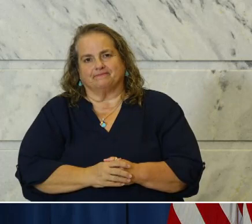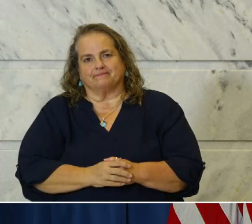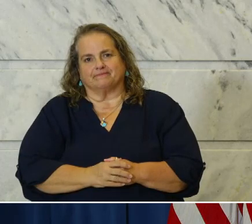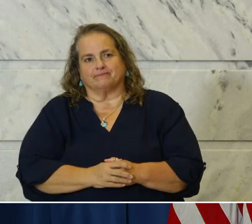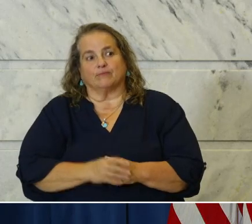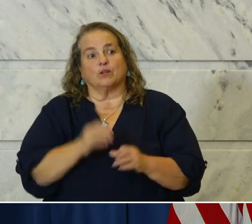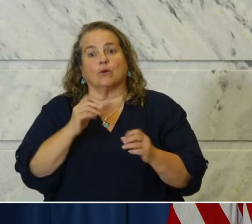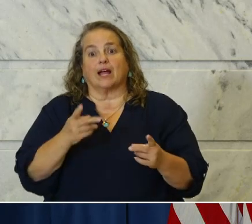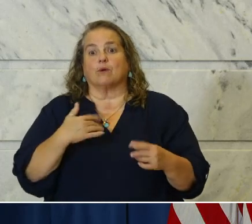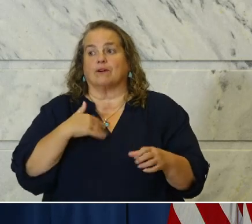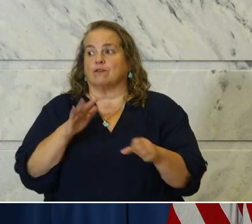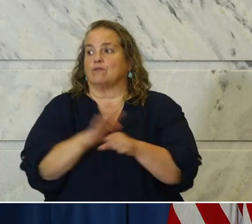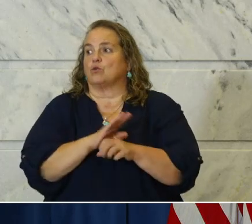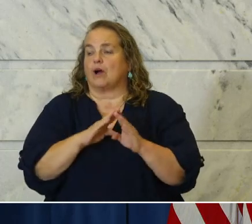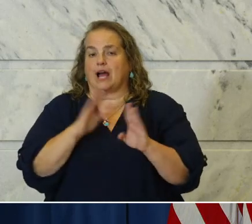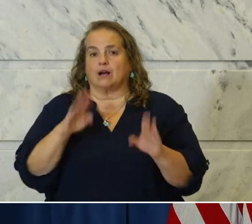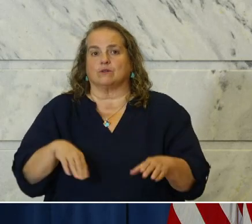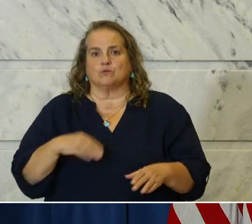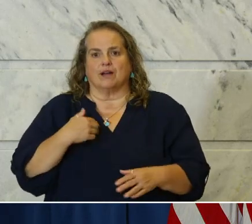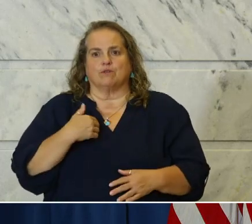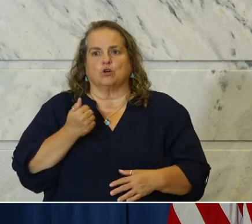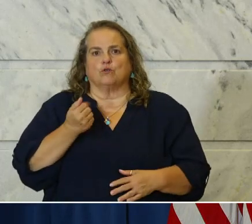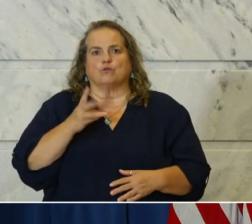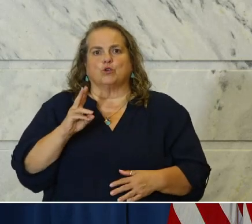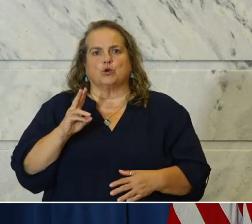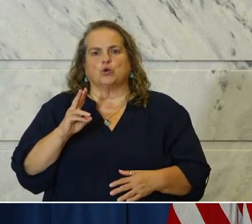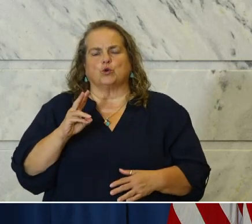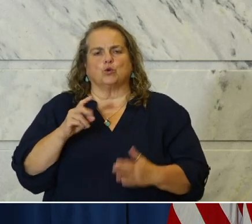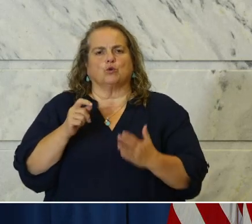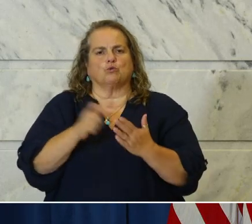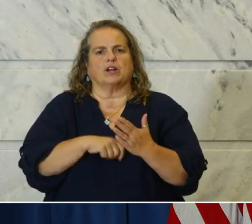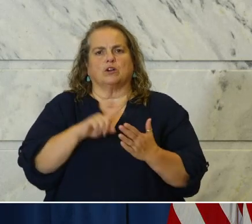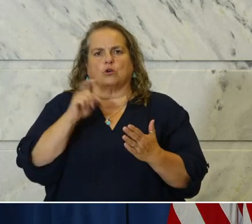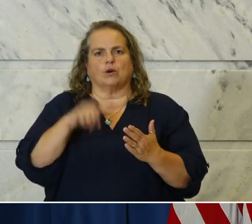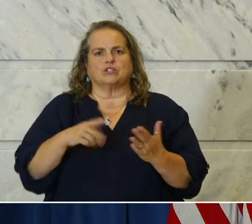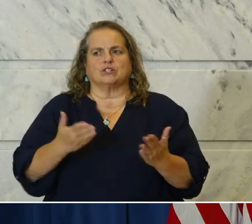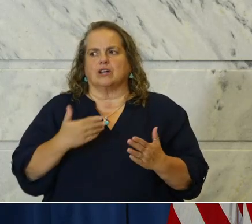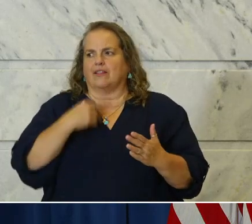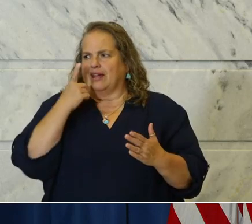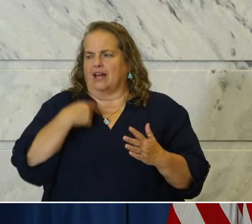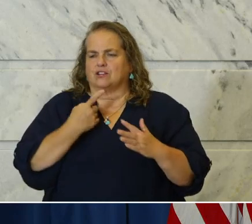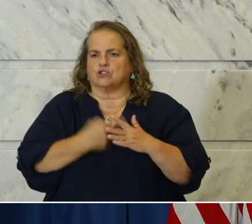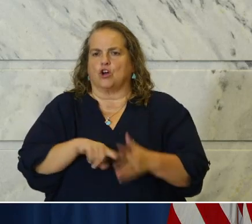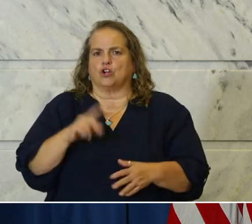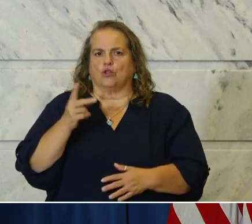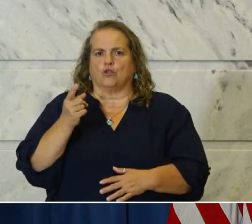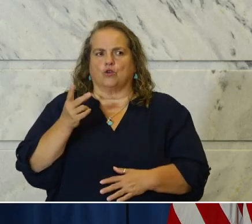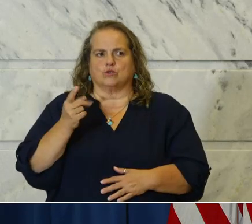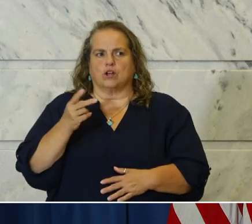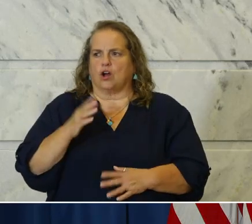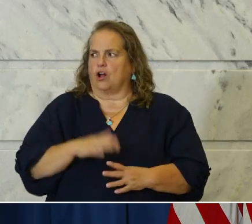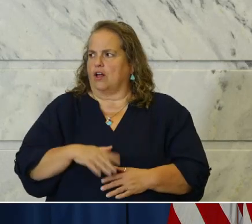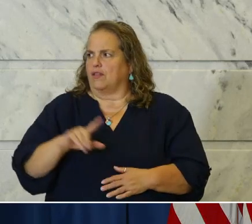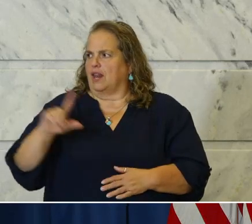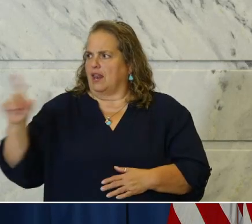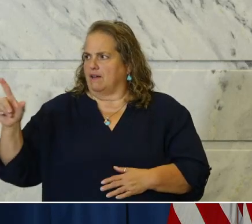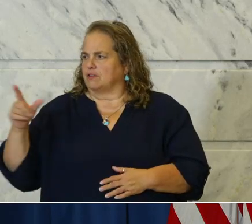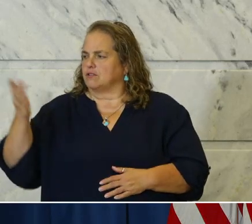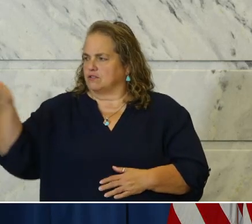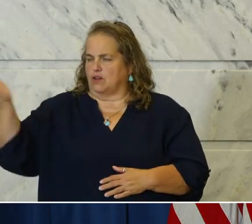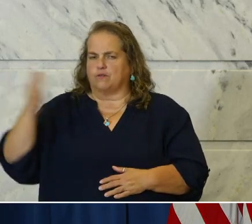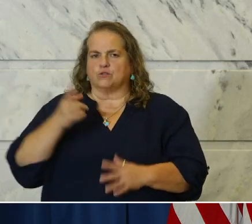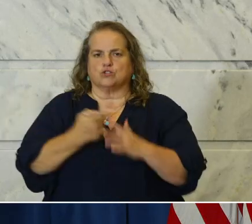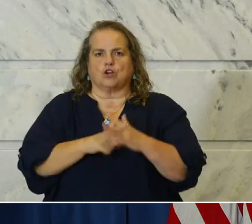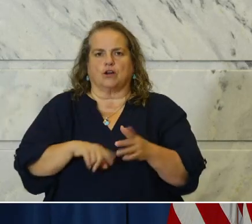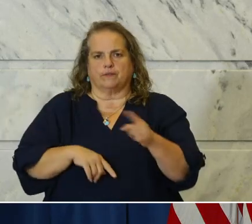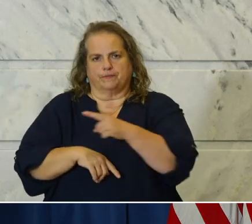a full house here. I just have a couple of questions here. I think I started Thursday on the left, so Lawrence, we'll start